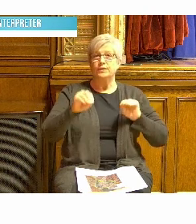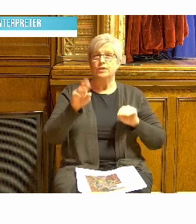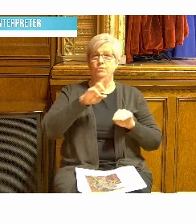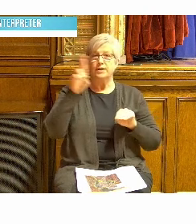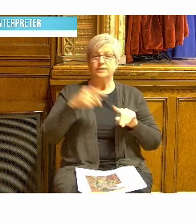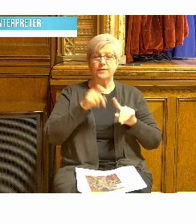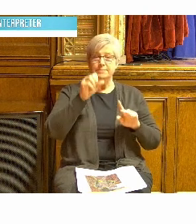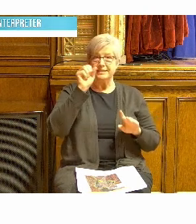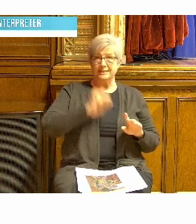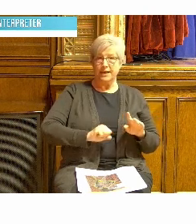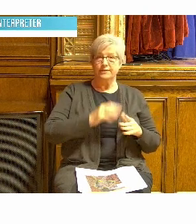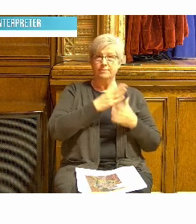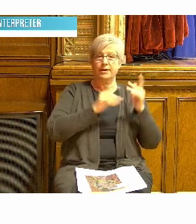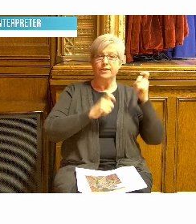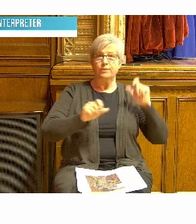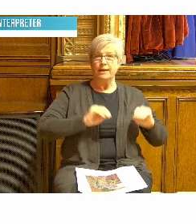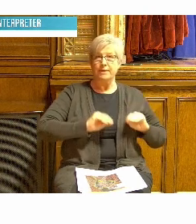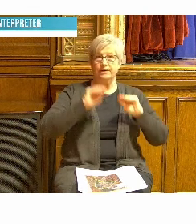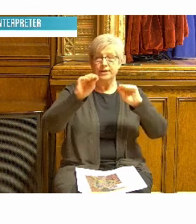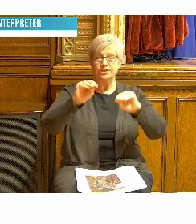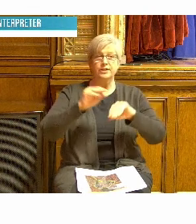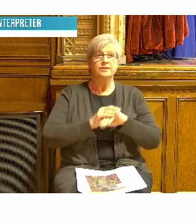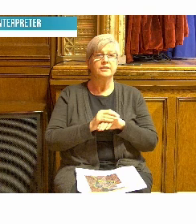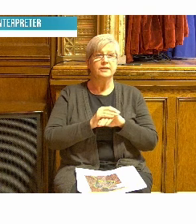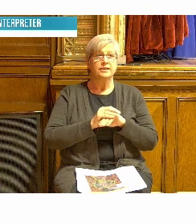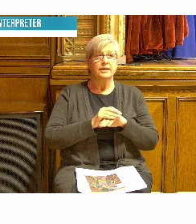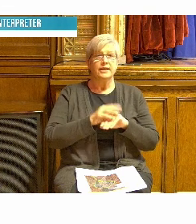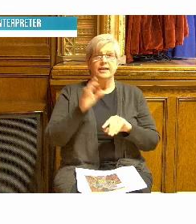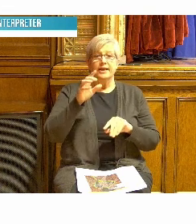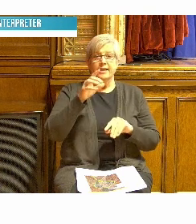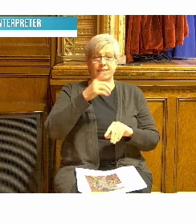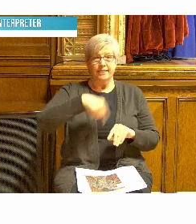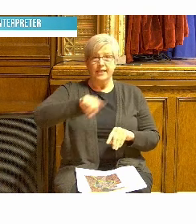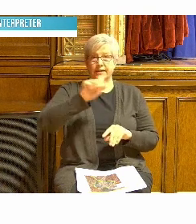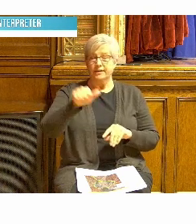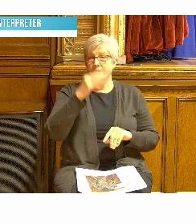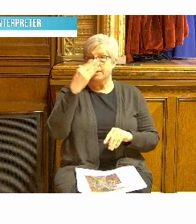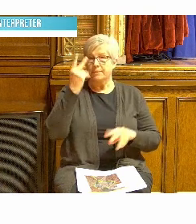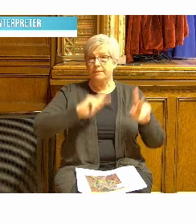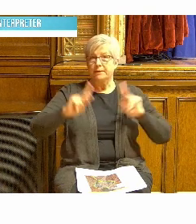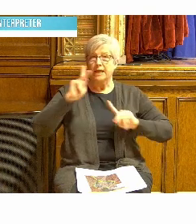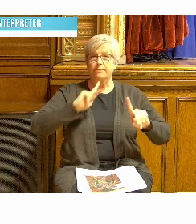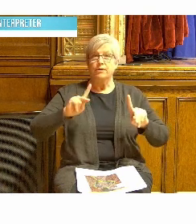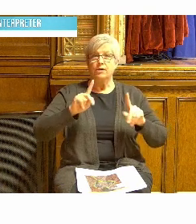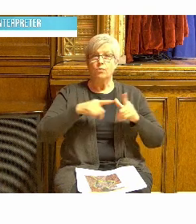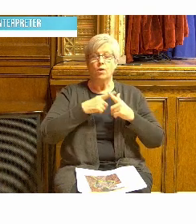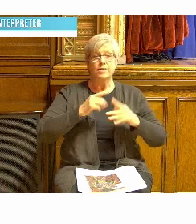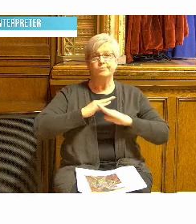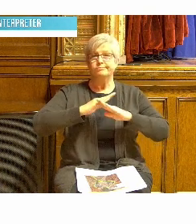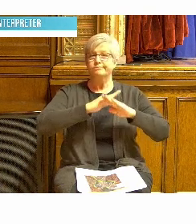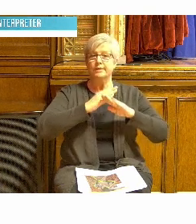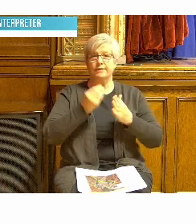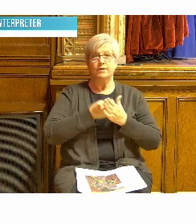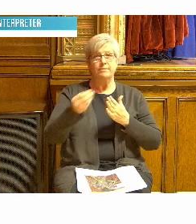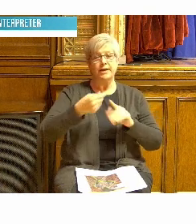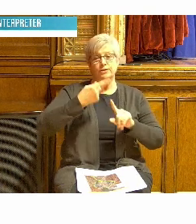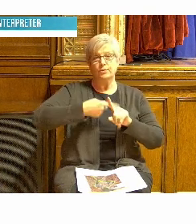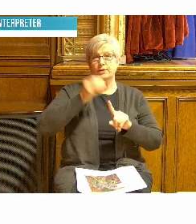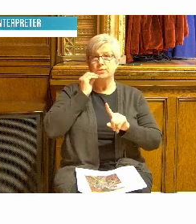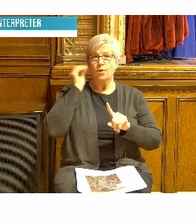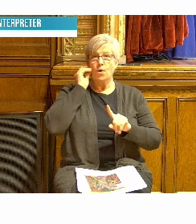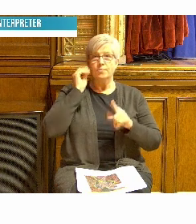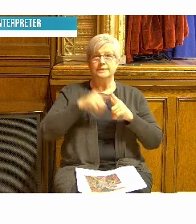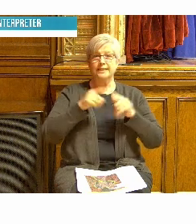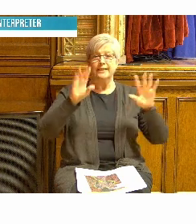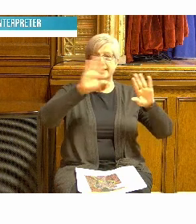South as part of the Great Migration. They and other Black people were almost entirely barred from buying or renting homes in the